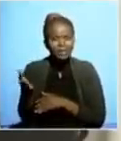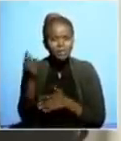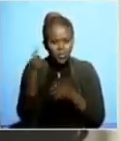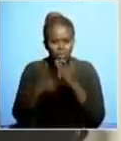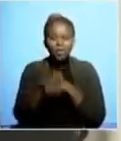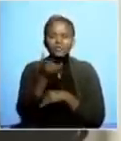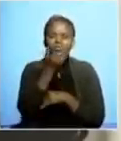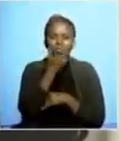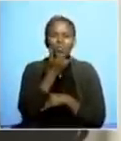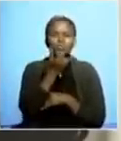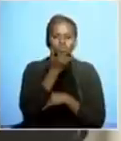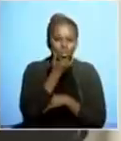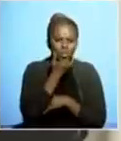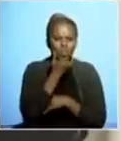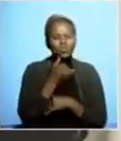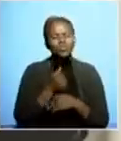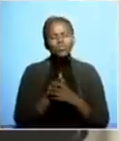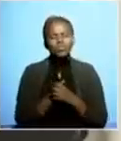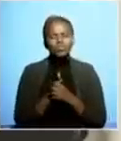wrong is wrong.